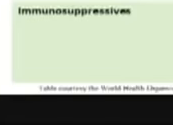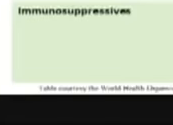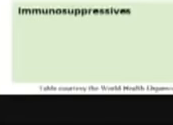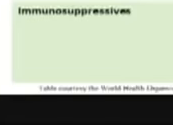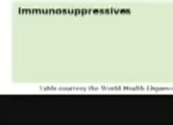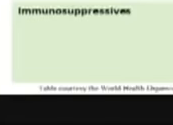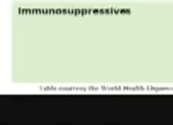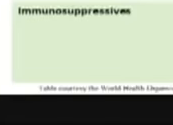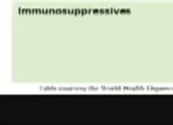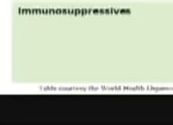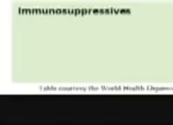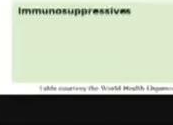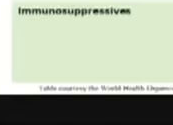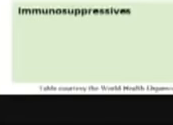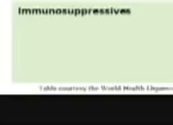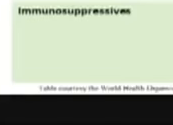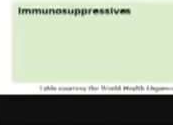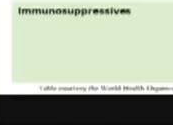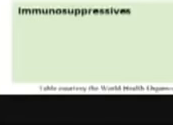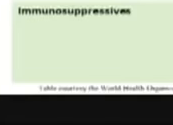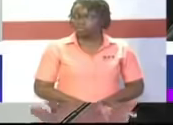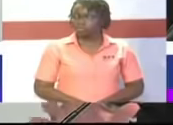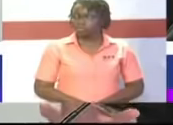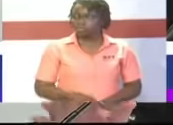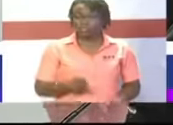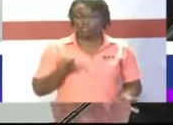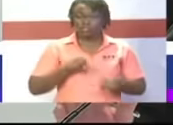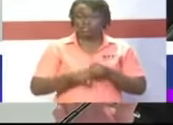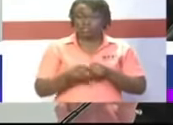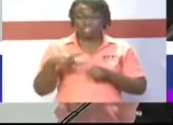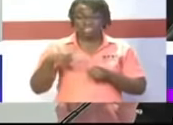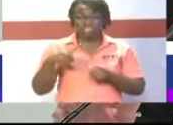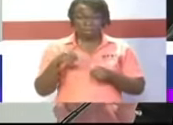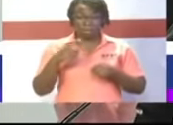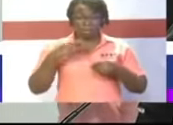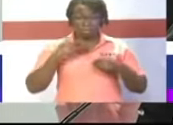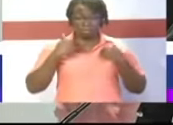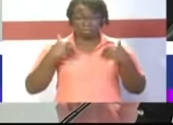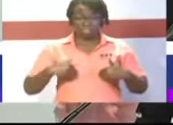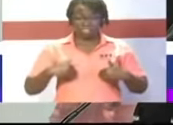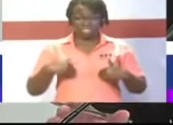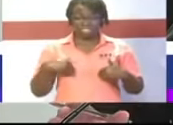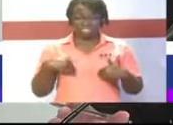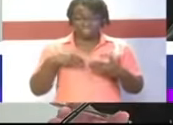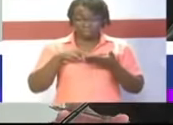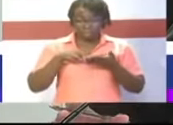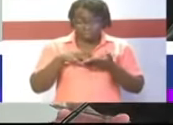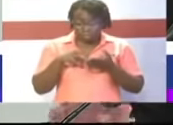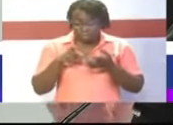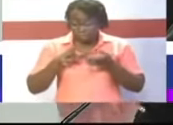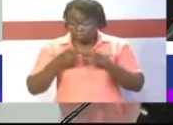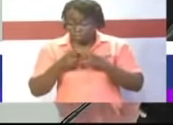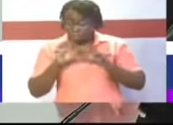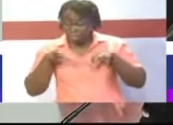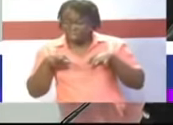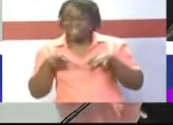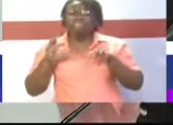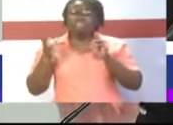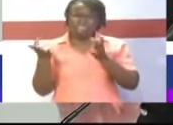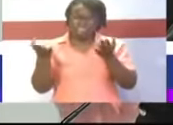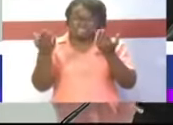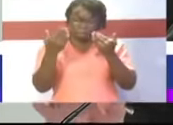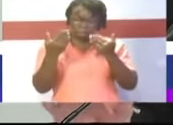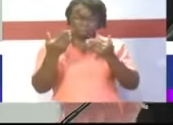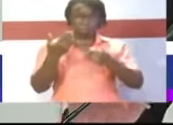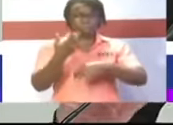in summary, for those who are immunocompromised, please come and get your 3rd dose. All right? The Ministry of Health has